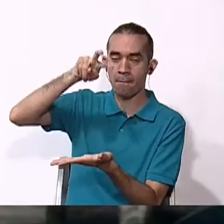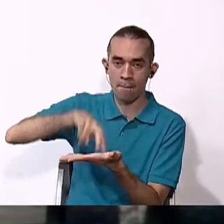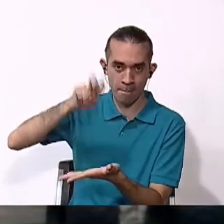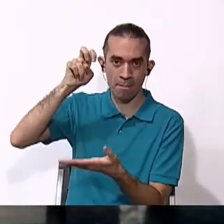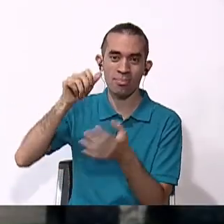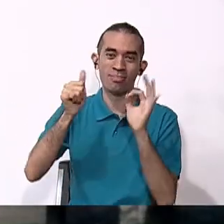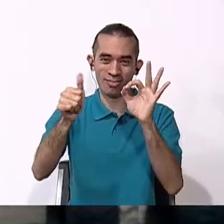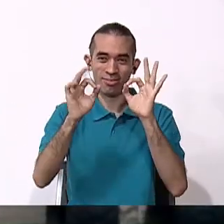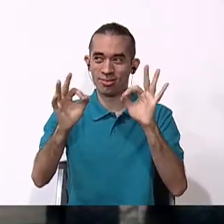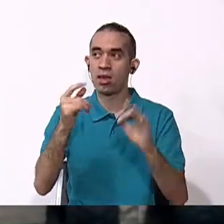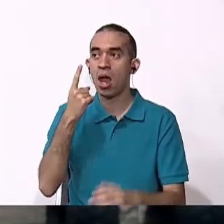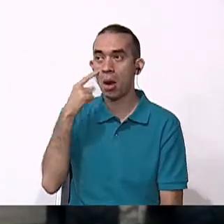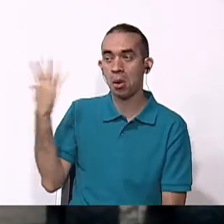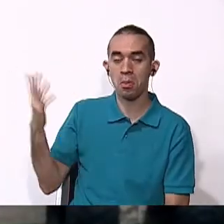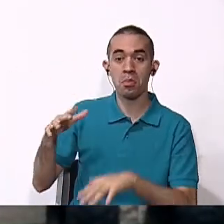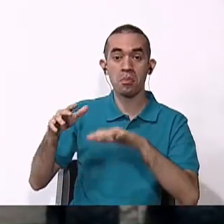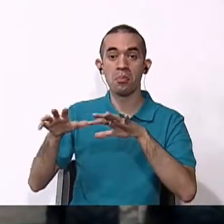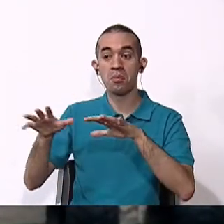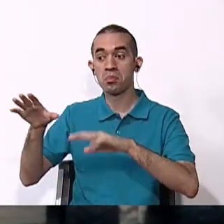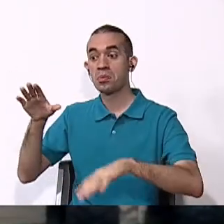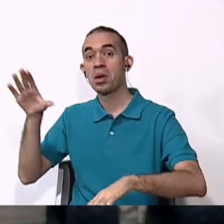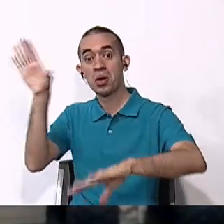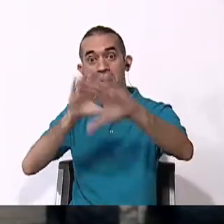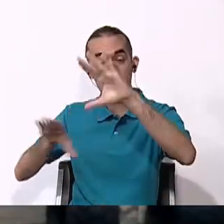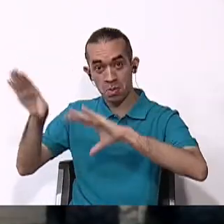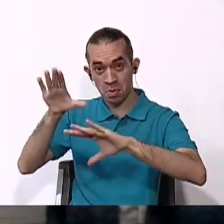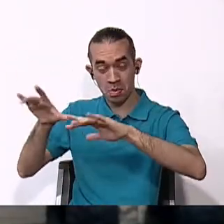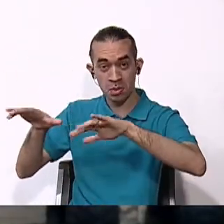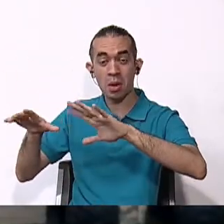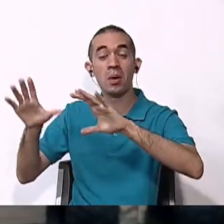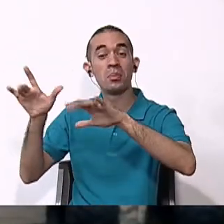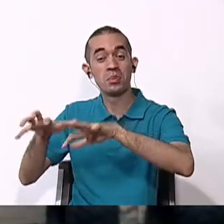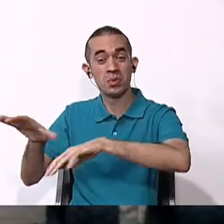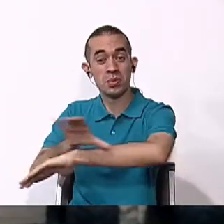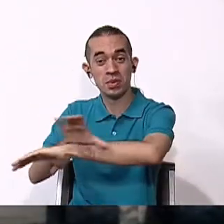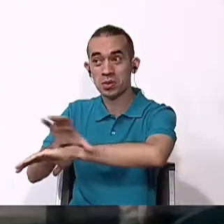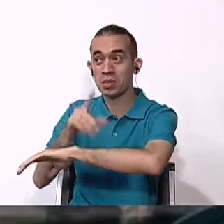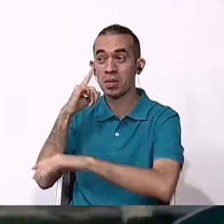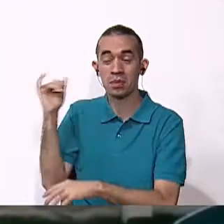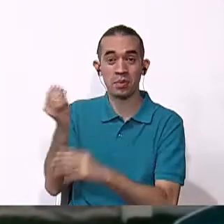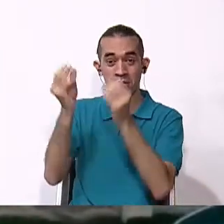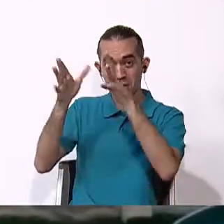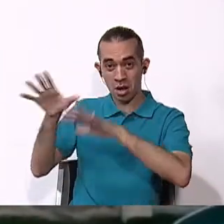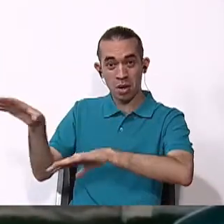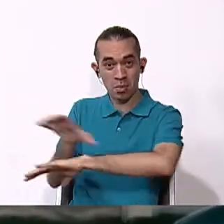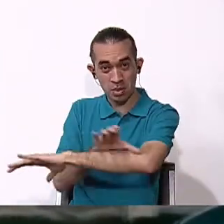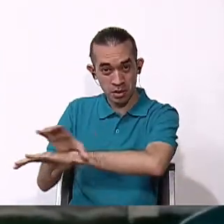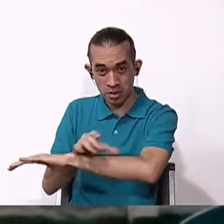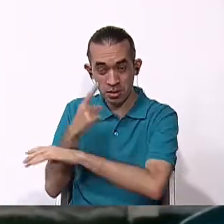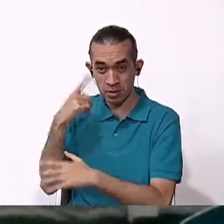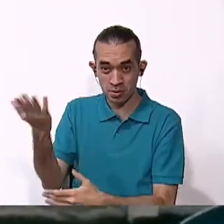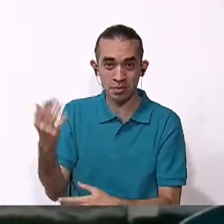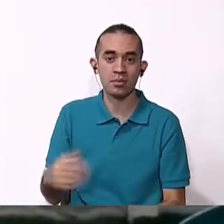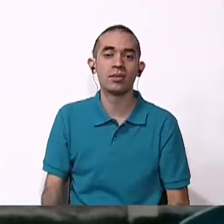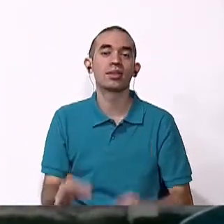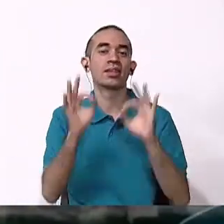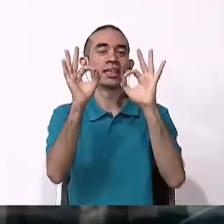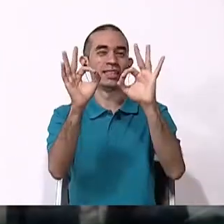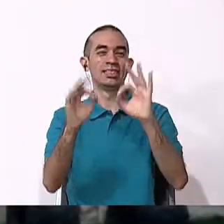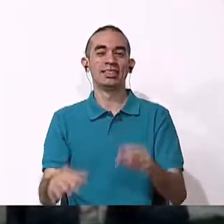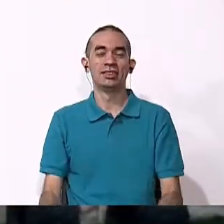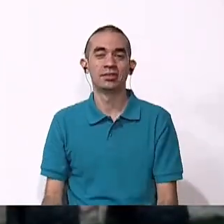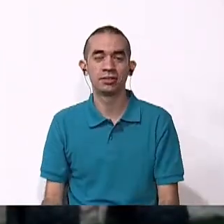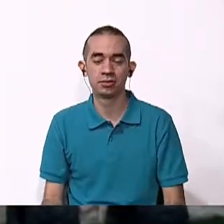Excellent! Look! The computer lab is there! And computer teacher is there too! Freeze! Okay,